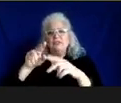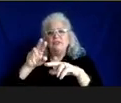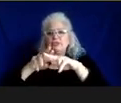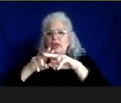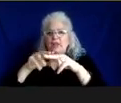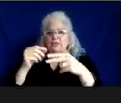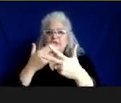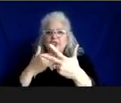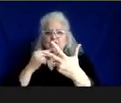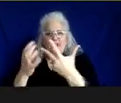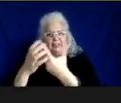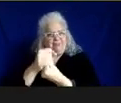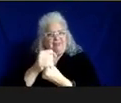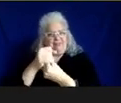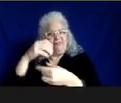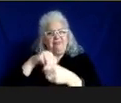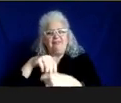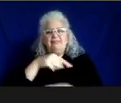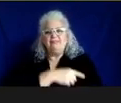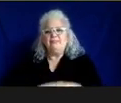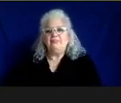that move the